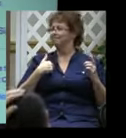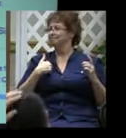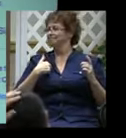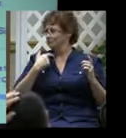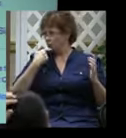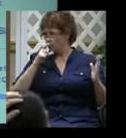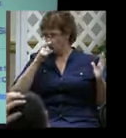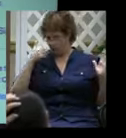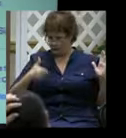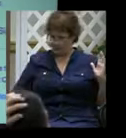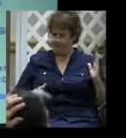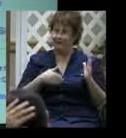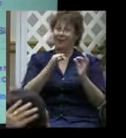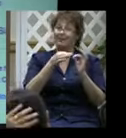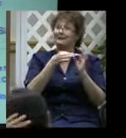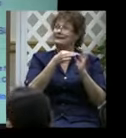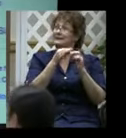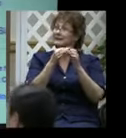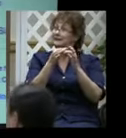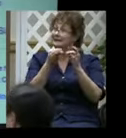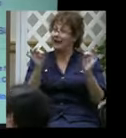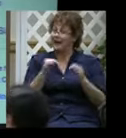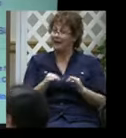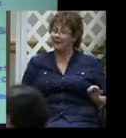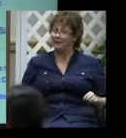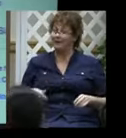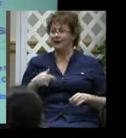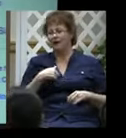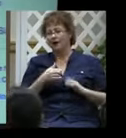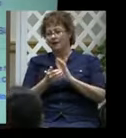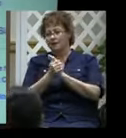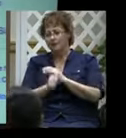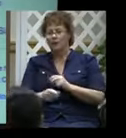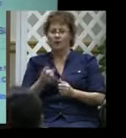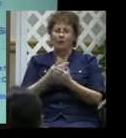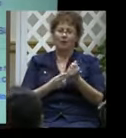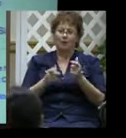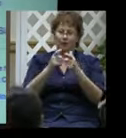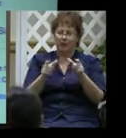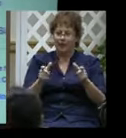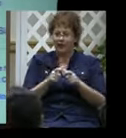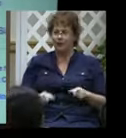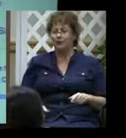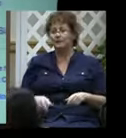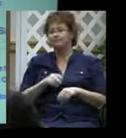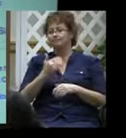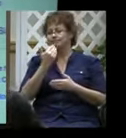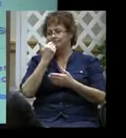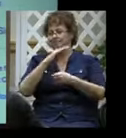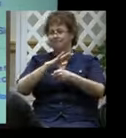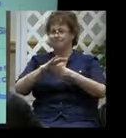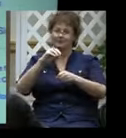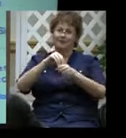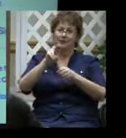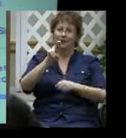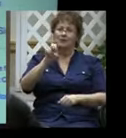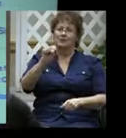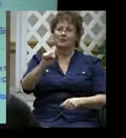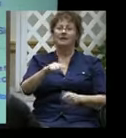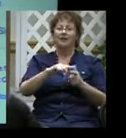And then there's this statement, an oath saying that I'm fluent in both languages, which is apparently sufficient in the U.S. And then there's